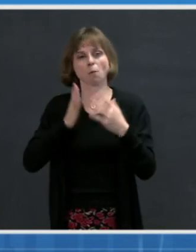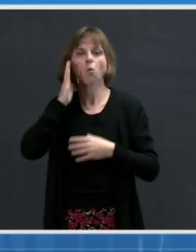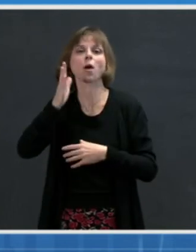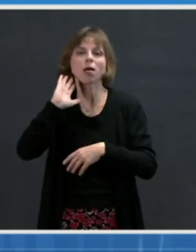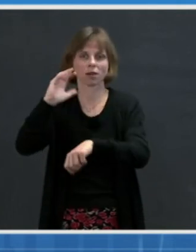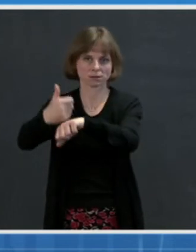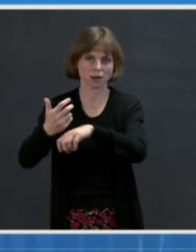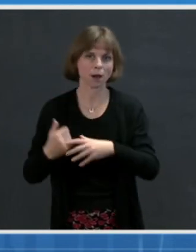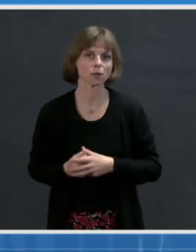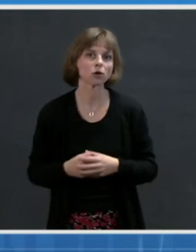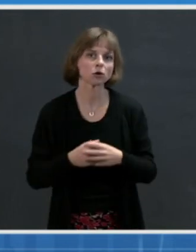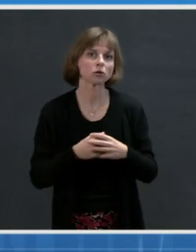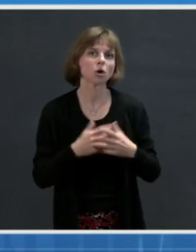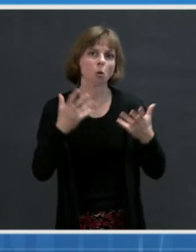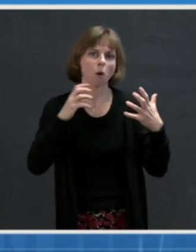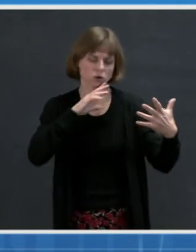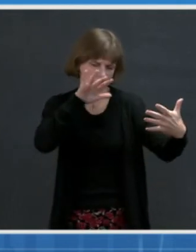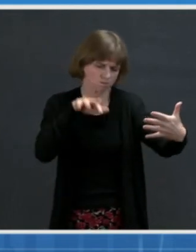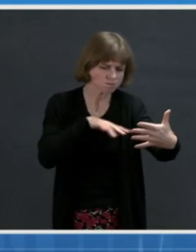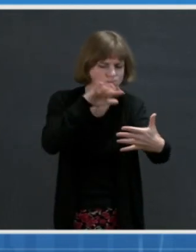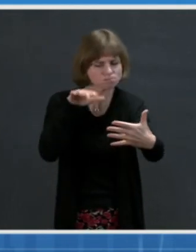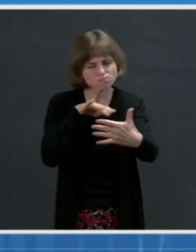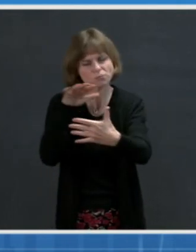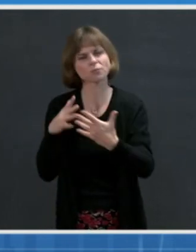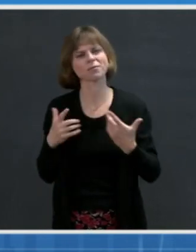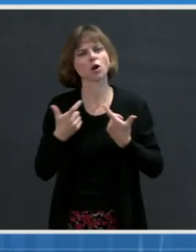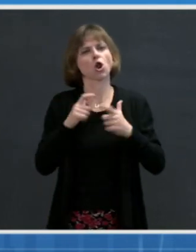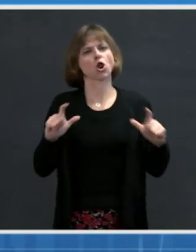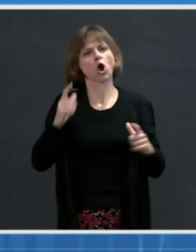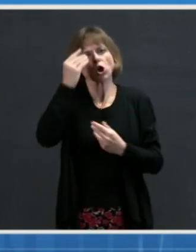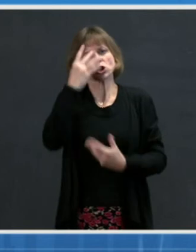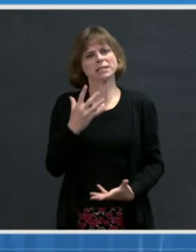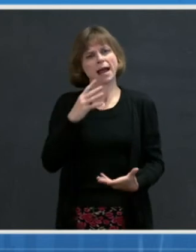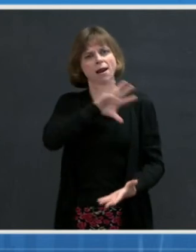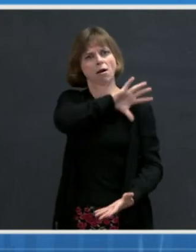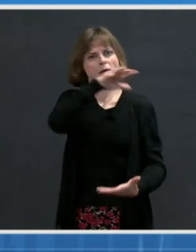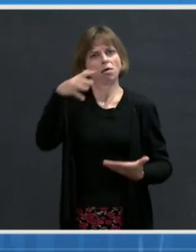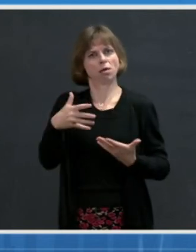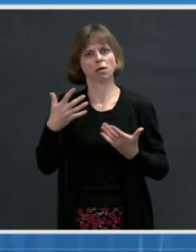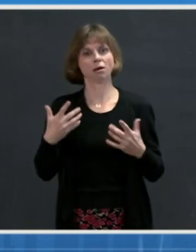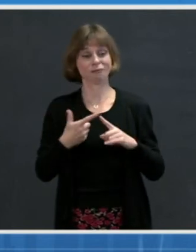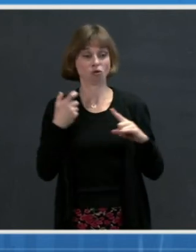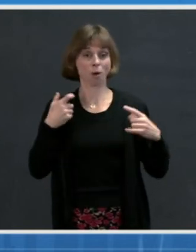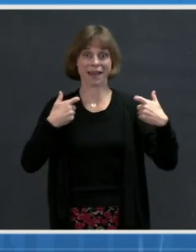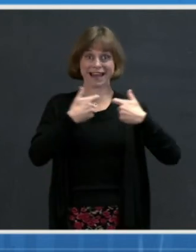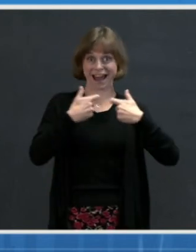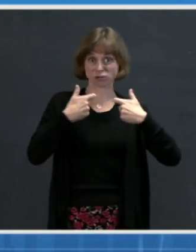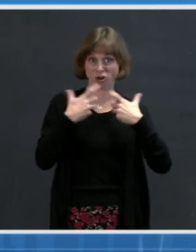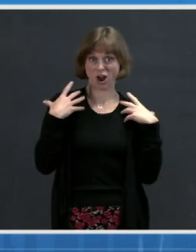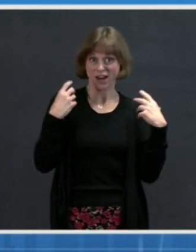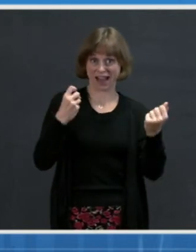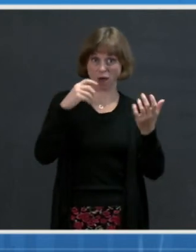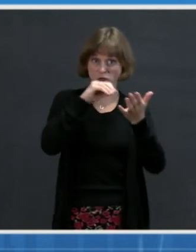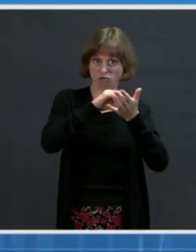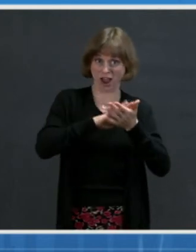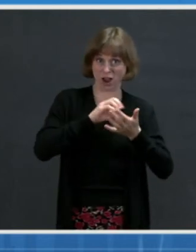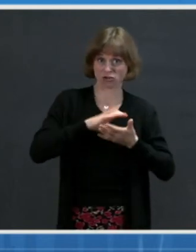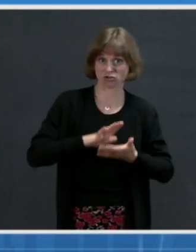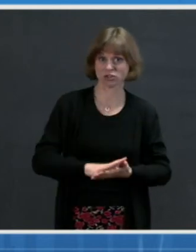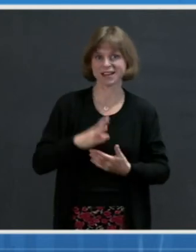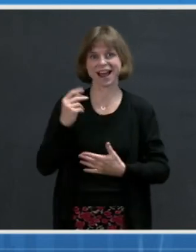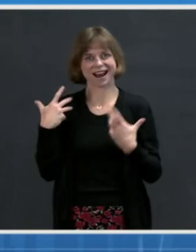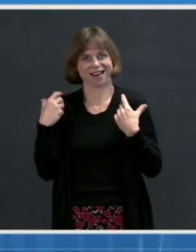be looking at large data banks from resources such as electronic health records and health symptoms, and they'll